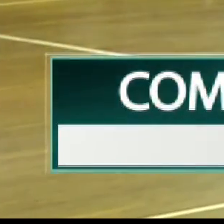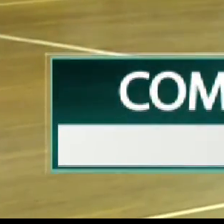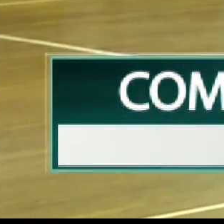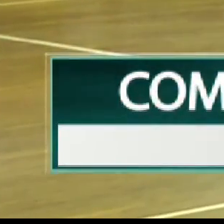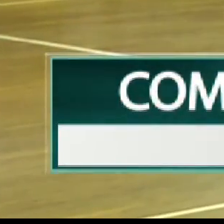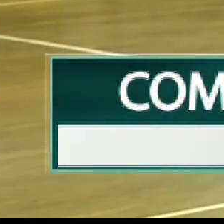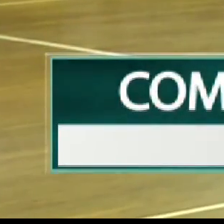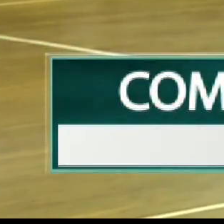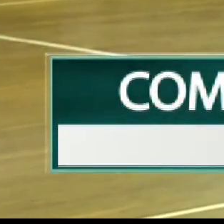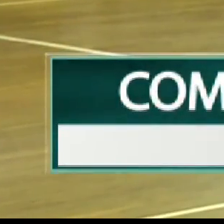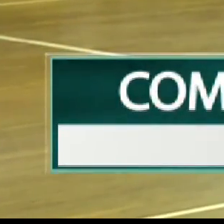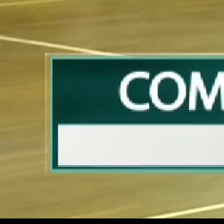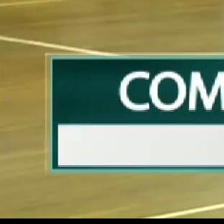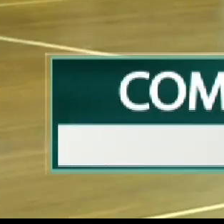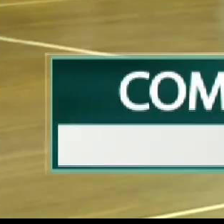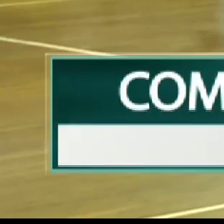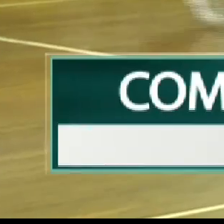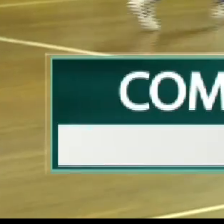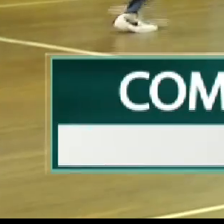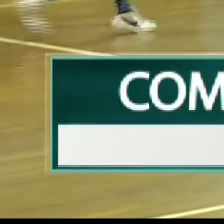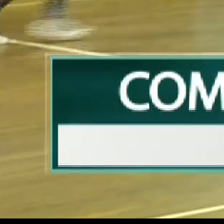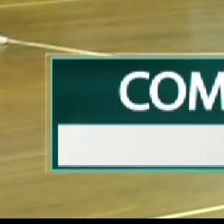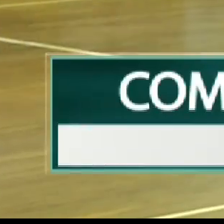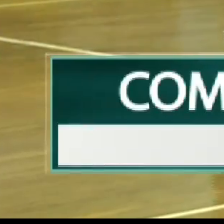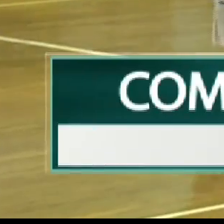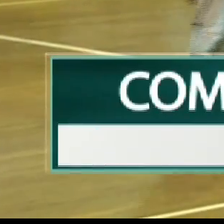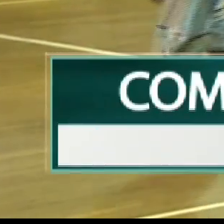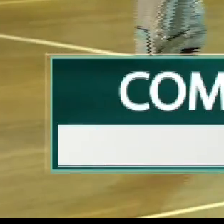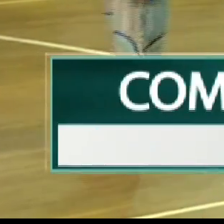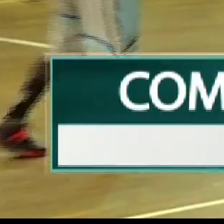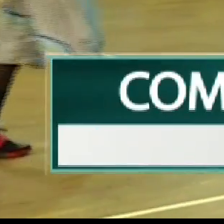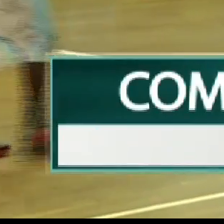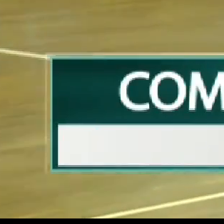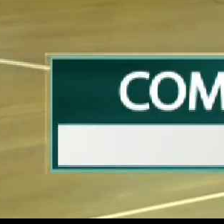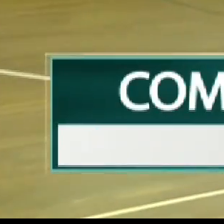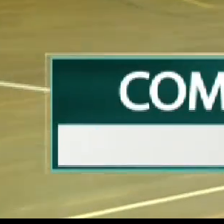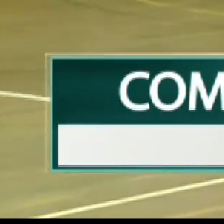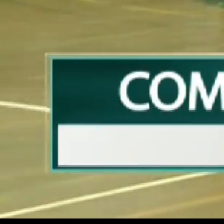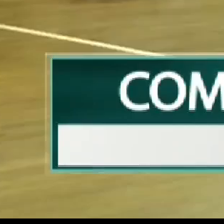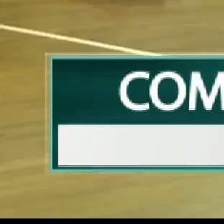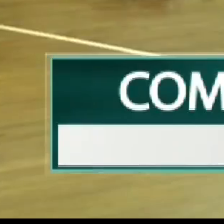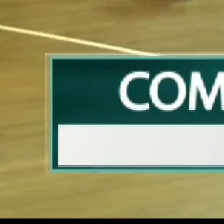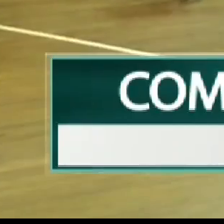the government's basketball league playoffs. Julian Gibson is up next with sports.